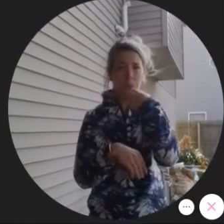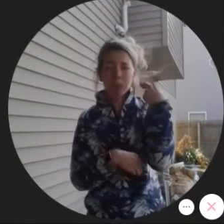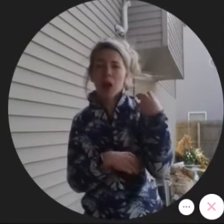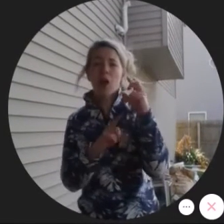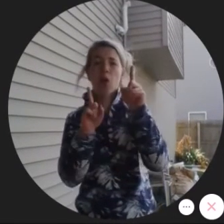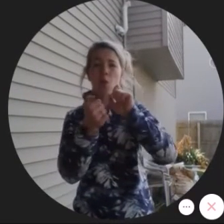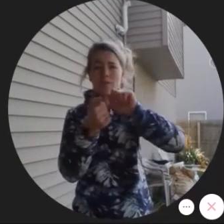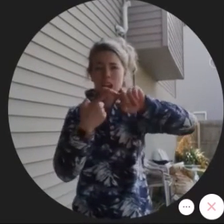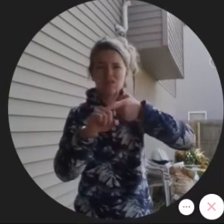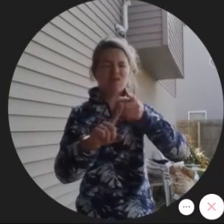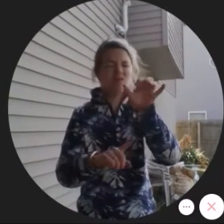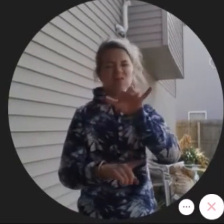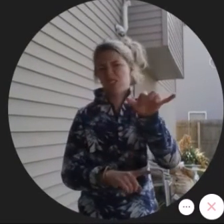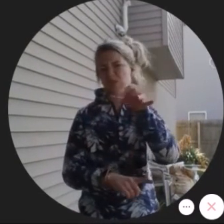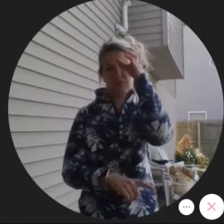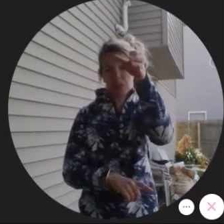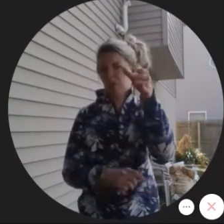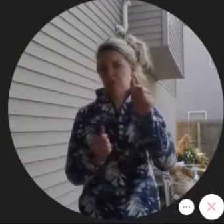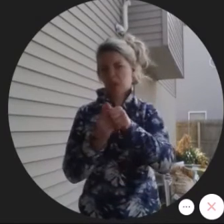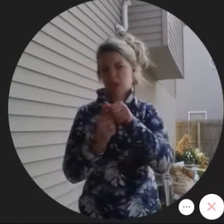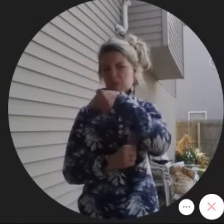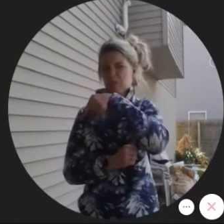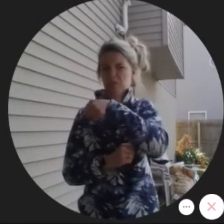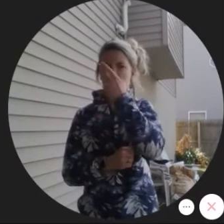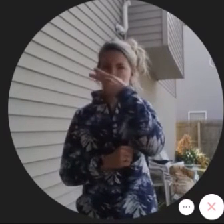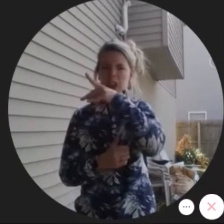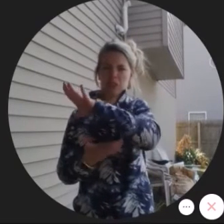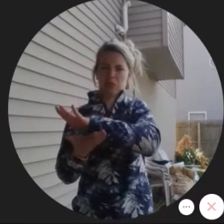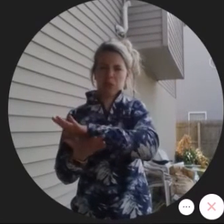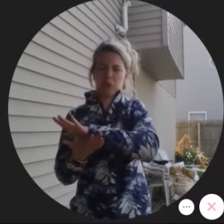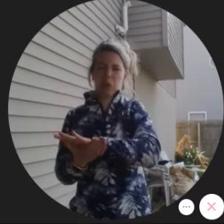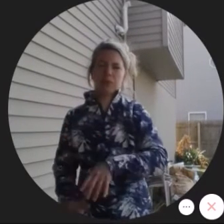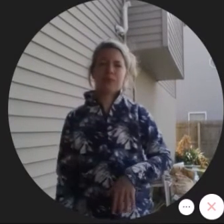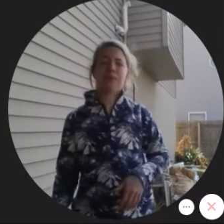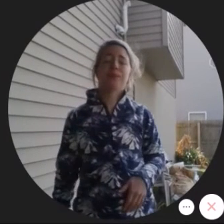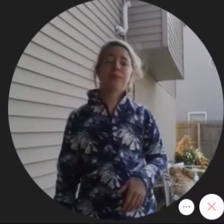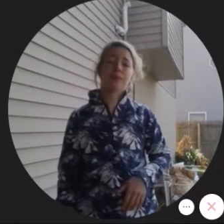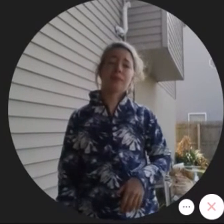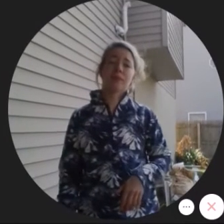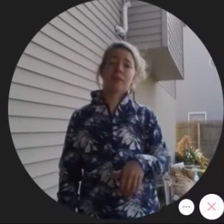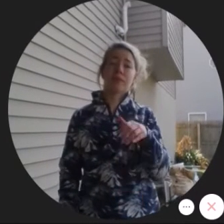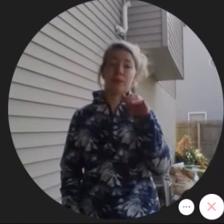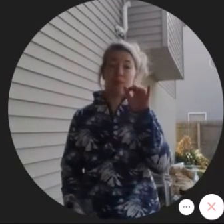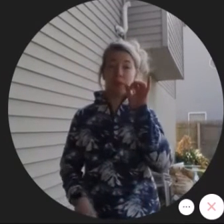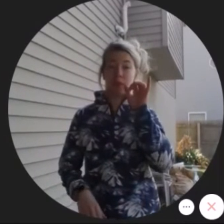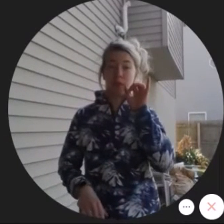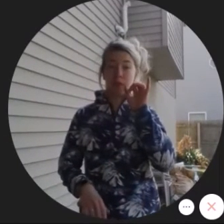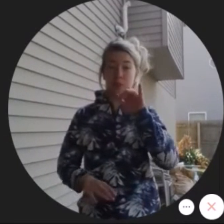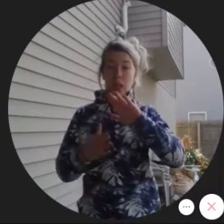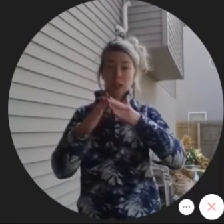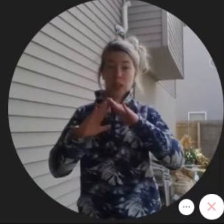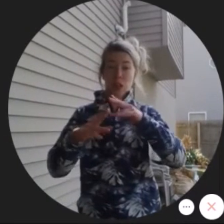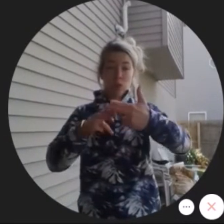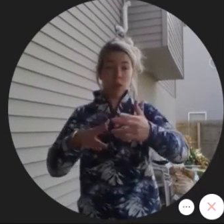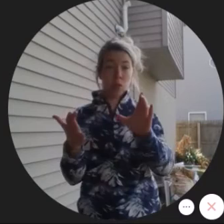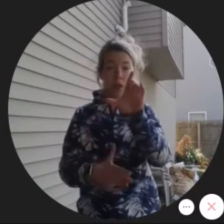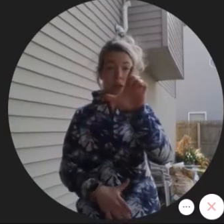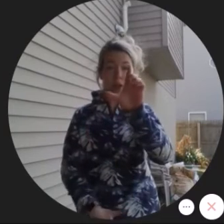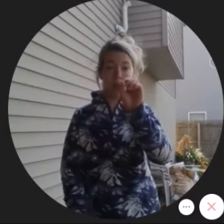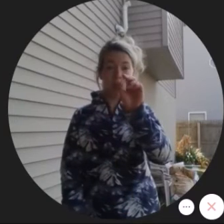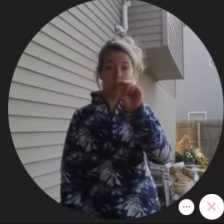So like here at ISD, you can go to Walmart or Target's right over there. It's the same as Harry Potter school. There's another small town close